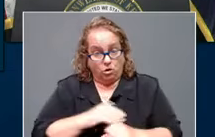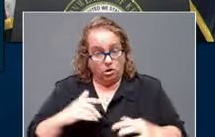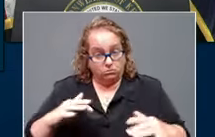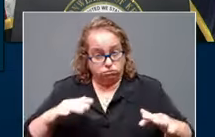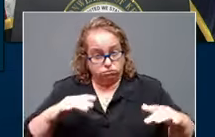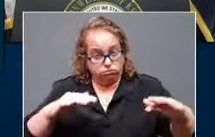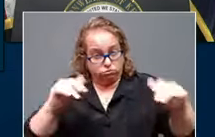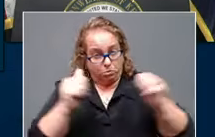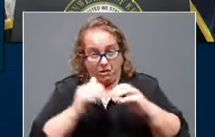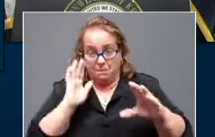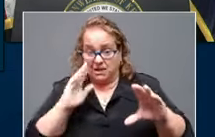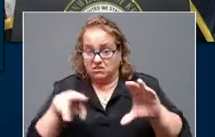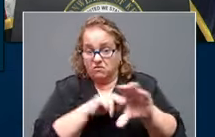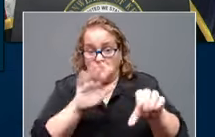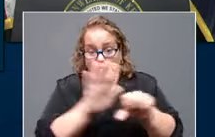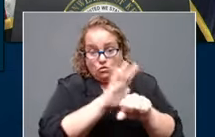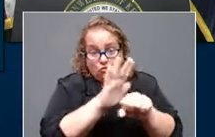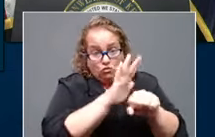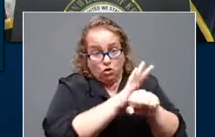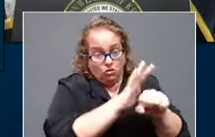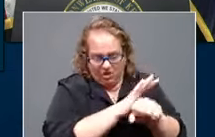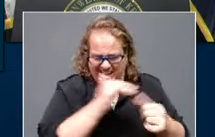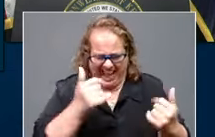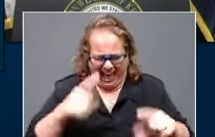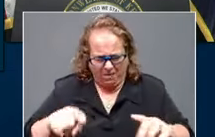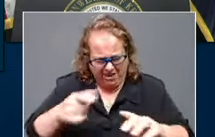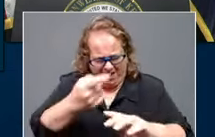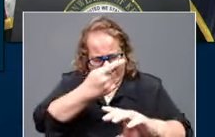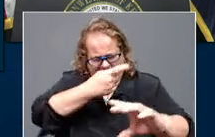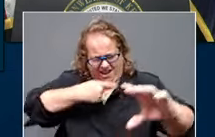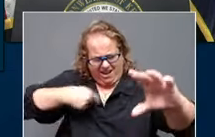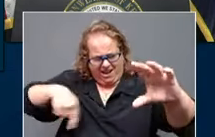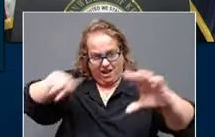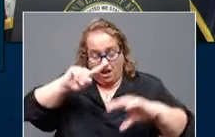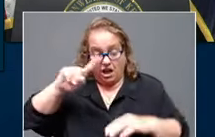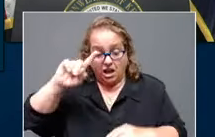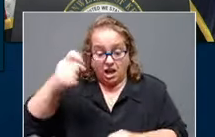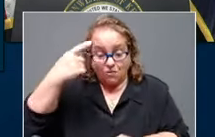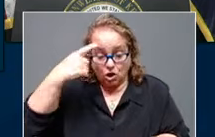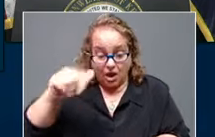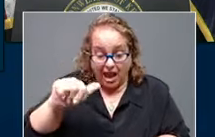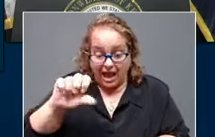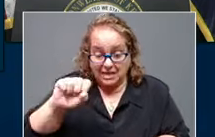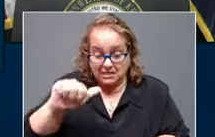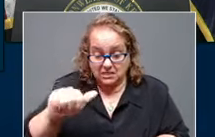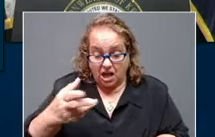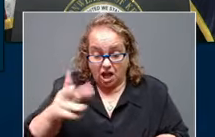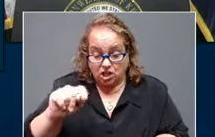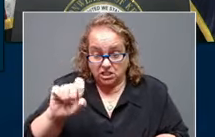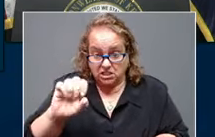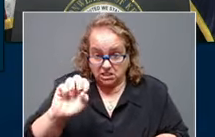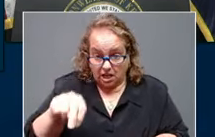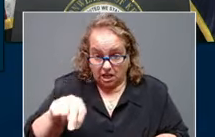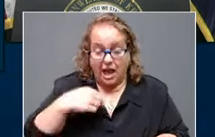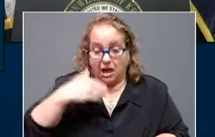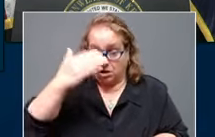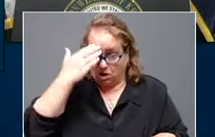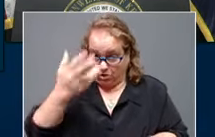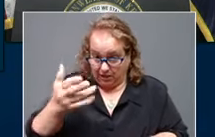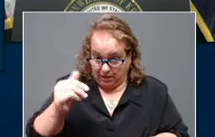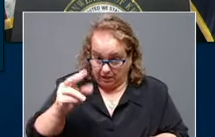entire state of Arkansas, there are only 8 ICU beds available. I want you to think about